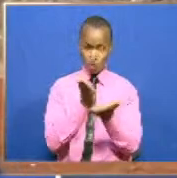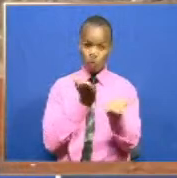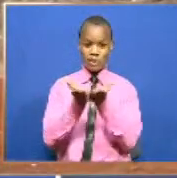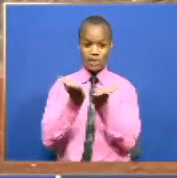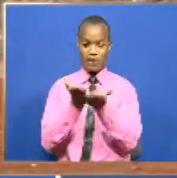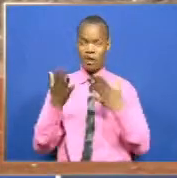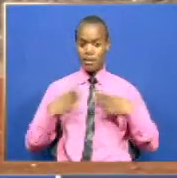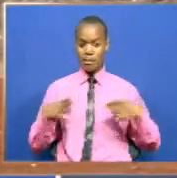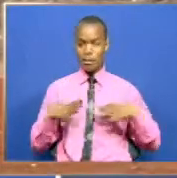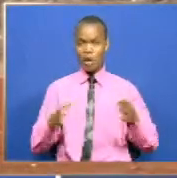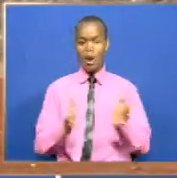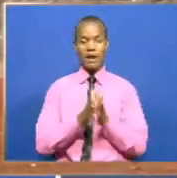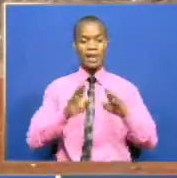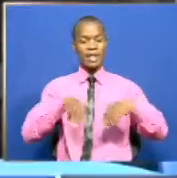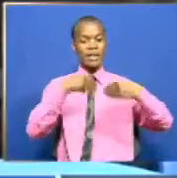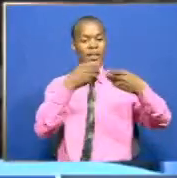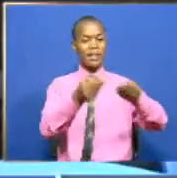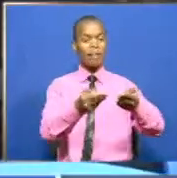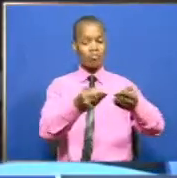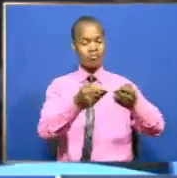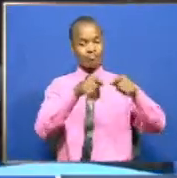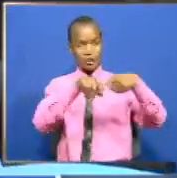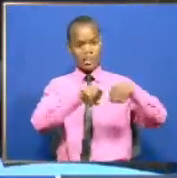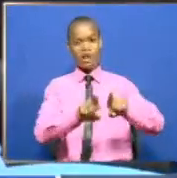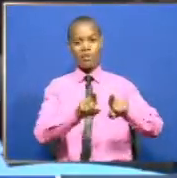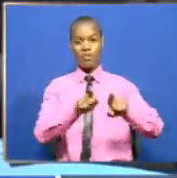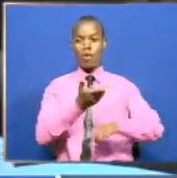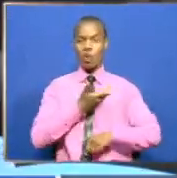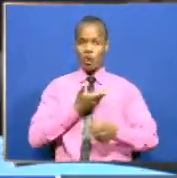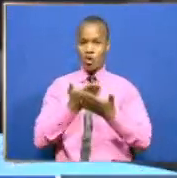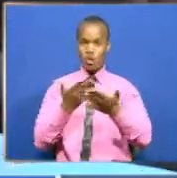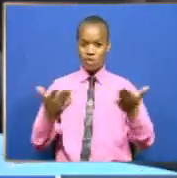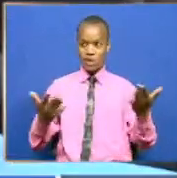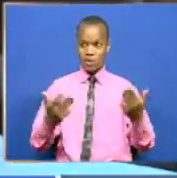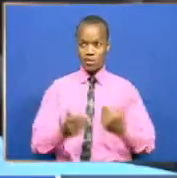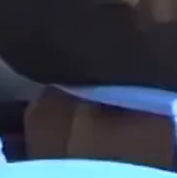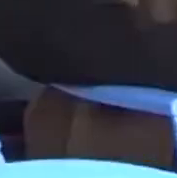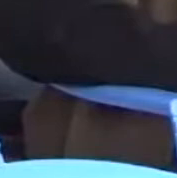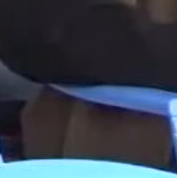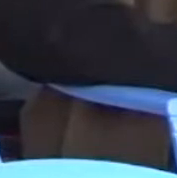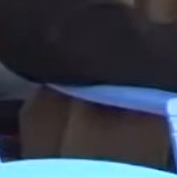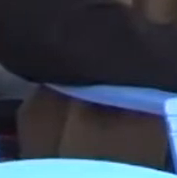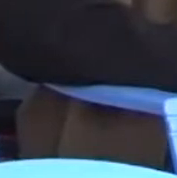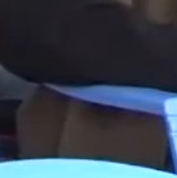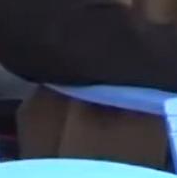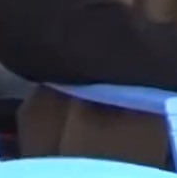tampatia ile kitu ambayo ni yake. For Channel One News, I'm Ben Troinjue.